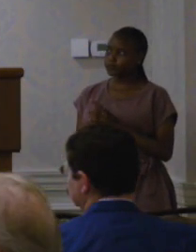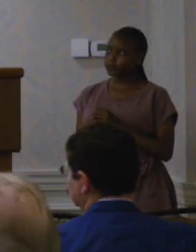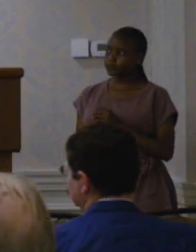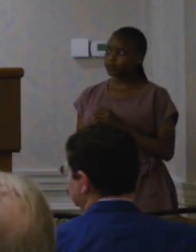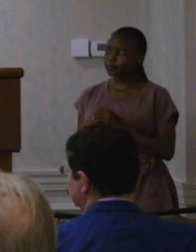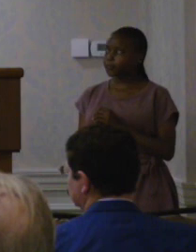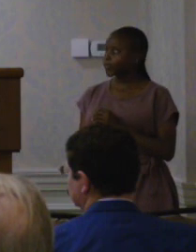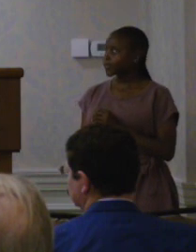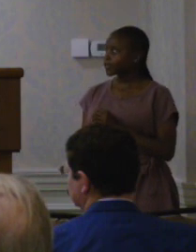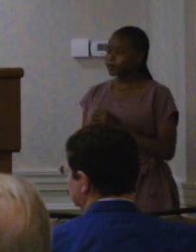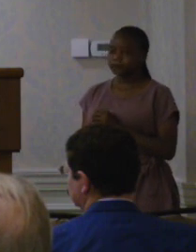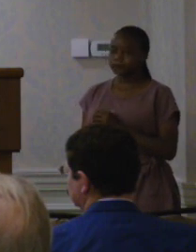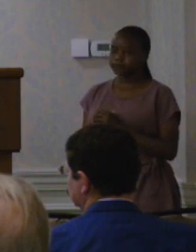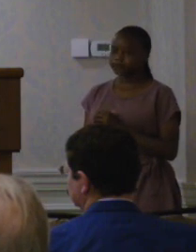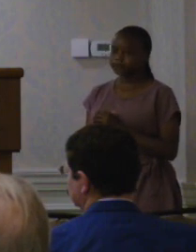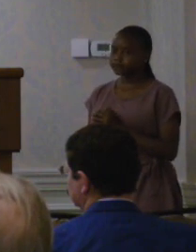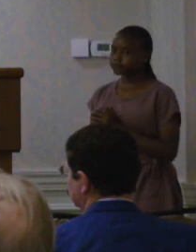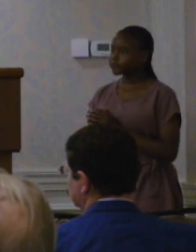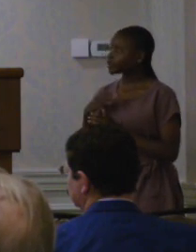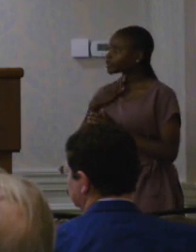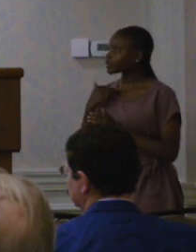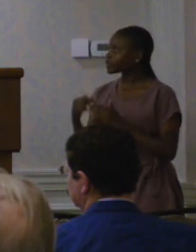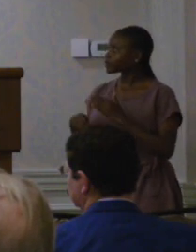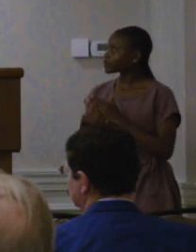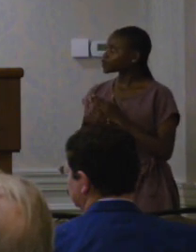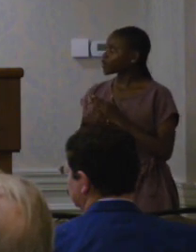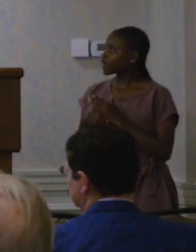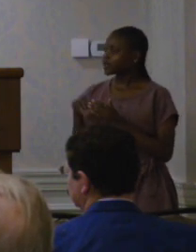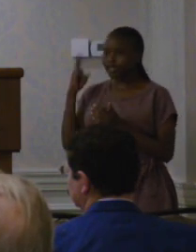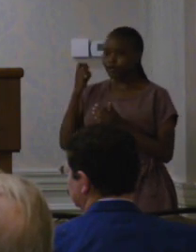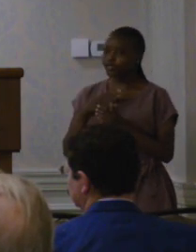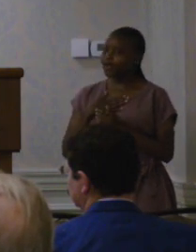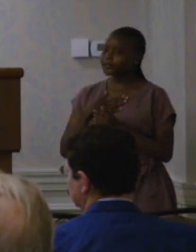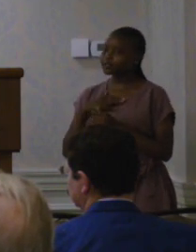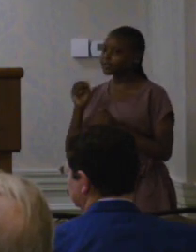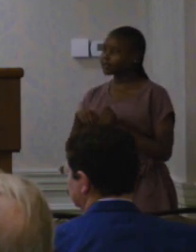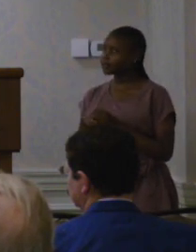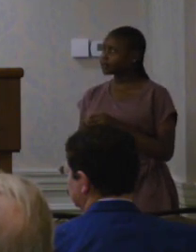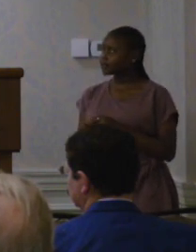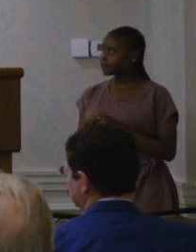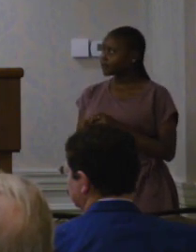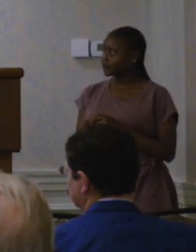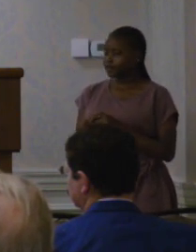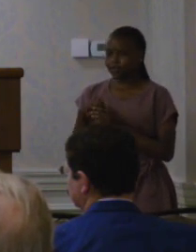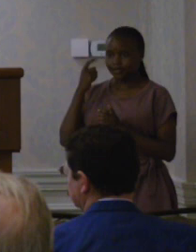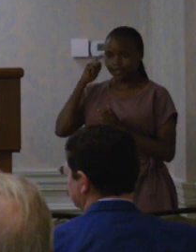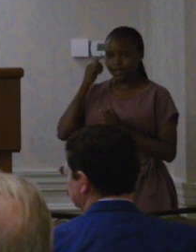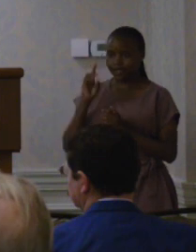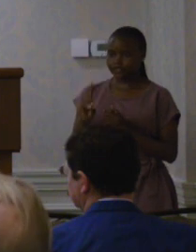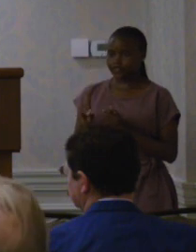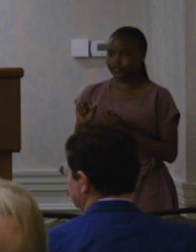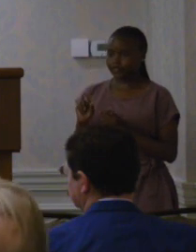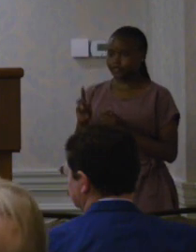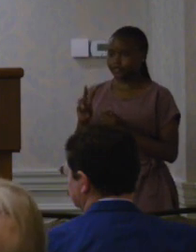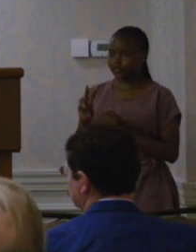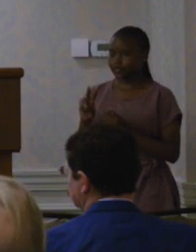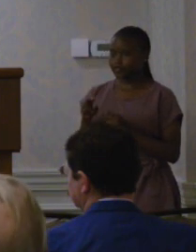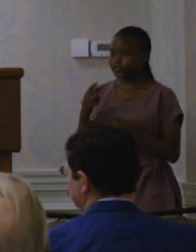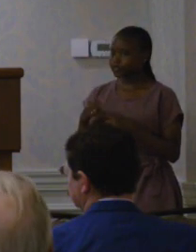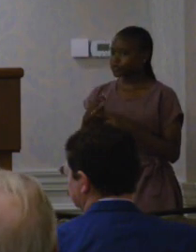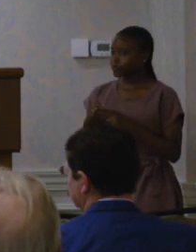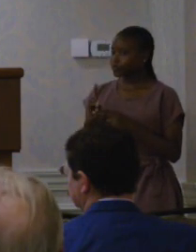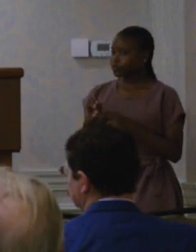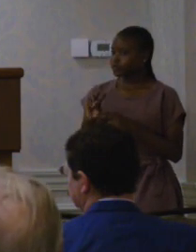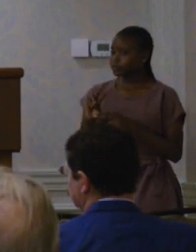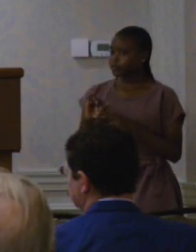So what I still want to add, my microphone doesn't work. Do you hear me? Yes. Yeah. I think Davey touched upon the evidence base